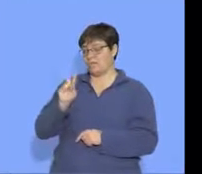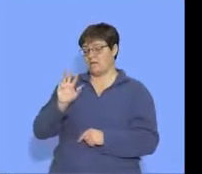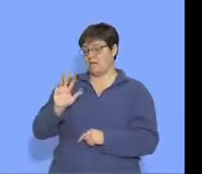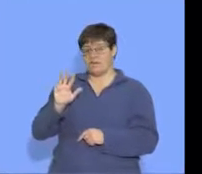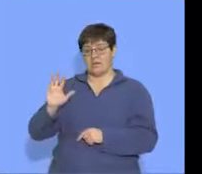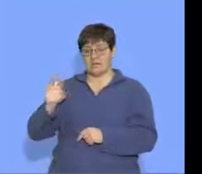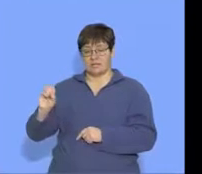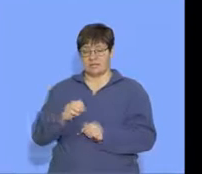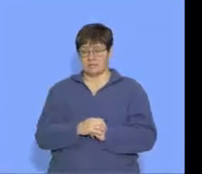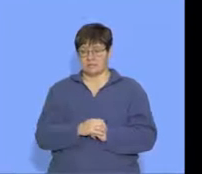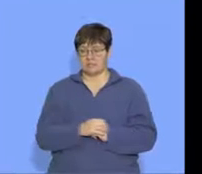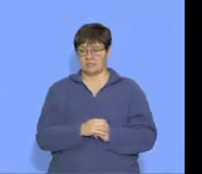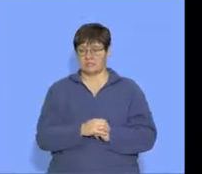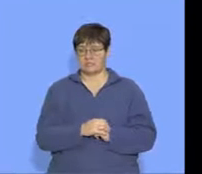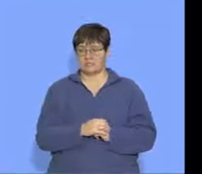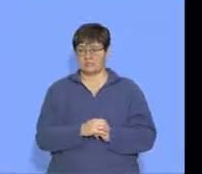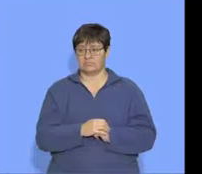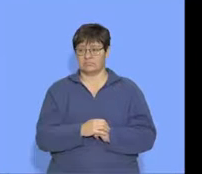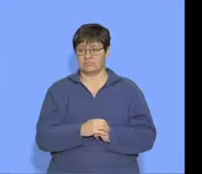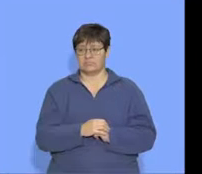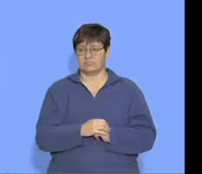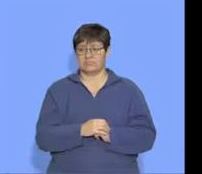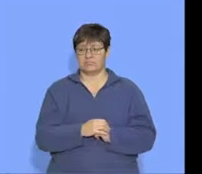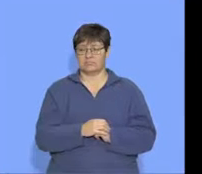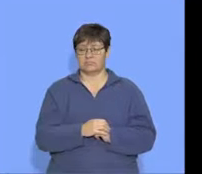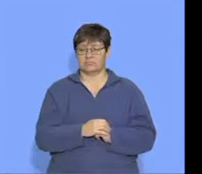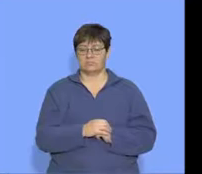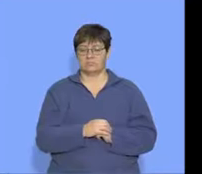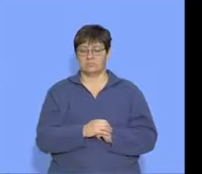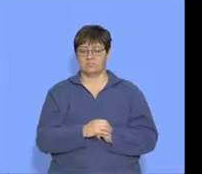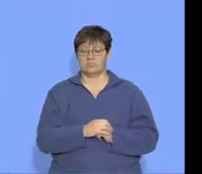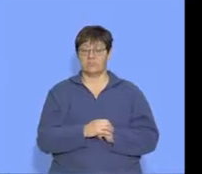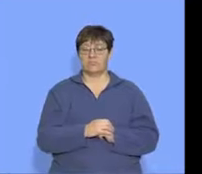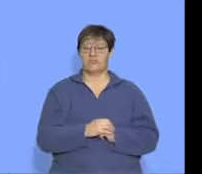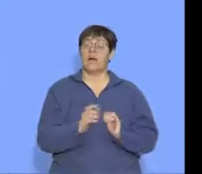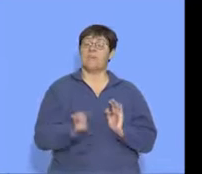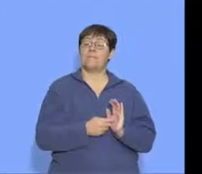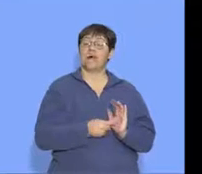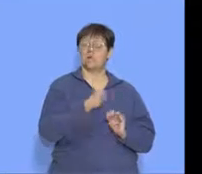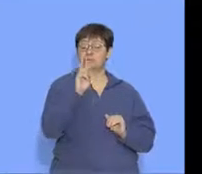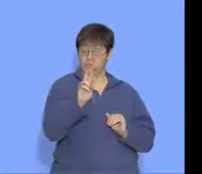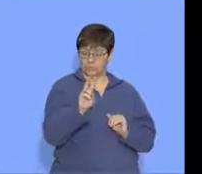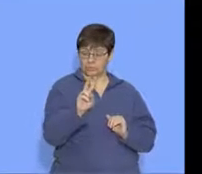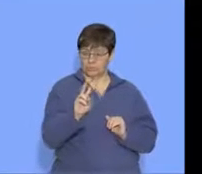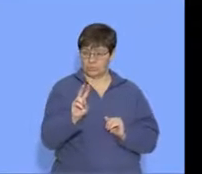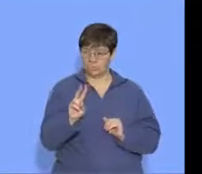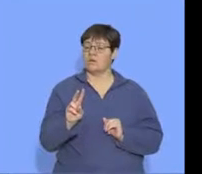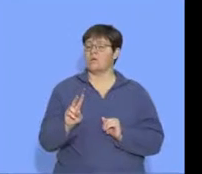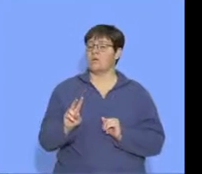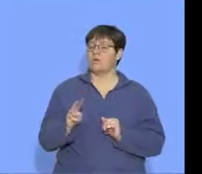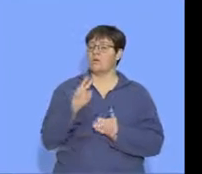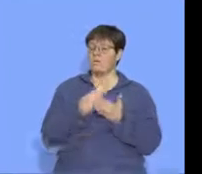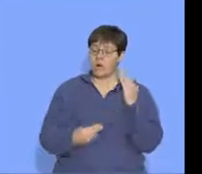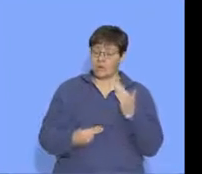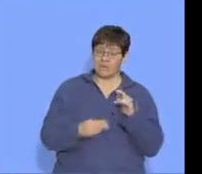till 1990. Now guys, for a 2-mark question, as I mentioned, you've got to have both the